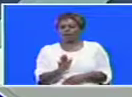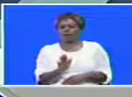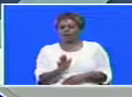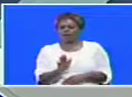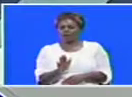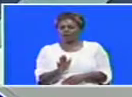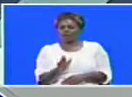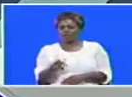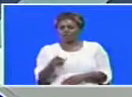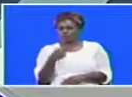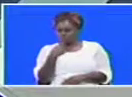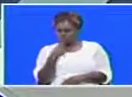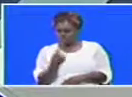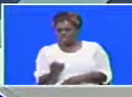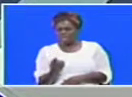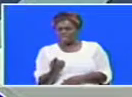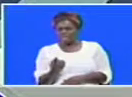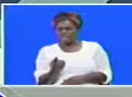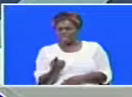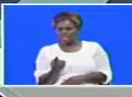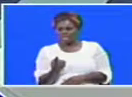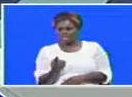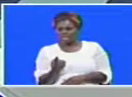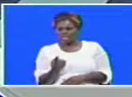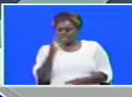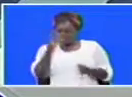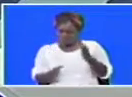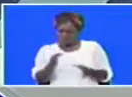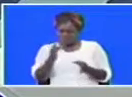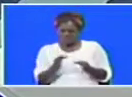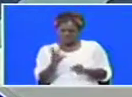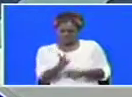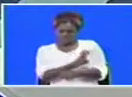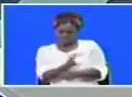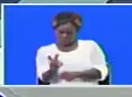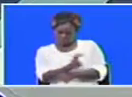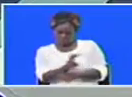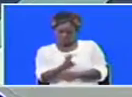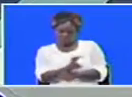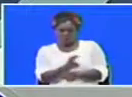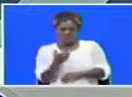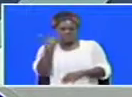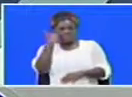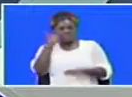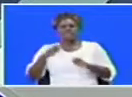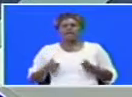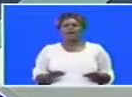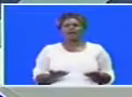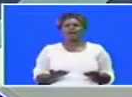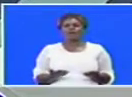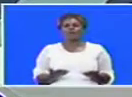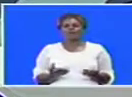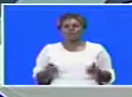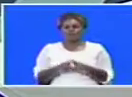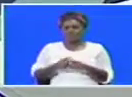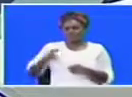what you've been prescribed. Okay. To get, because it varies depending on the severity of the disease. Then we